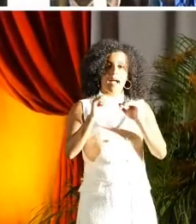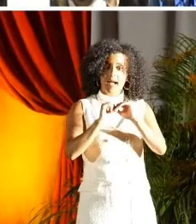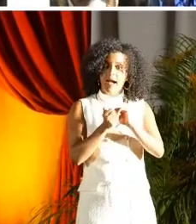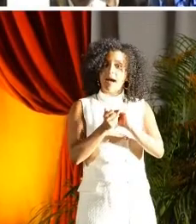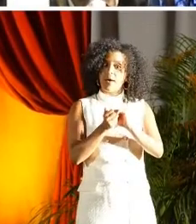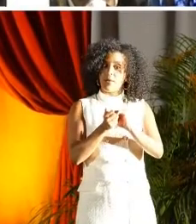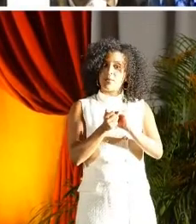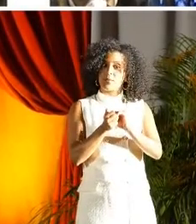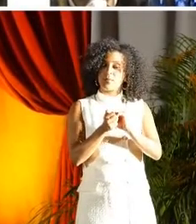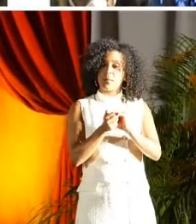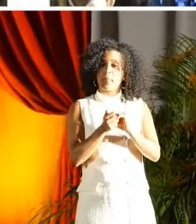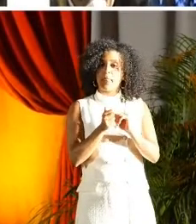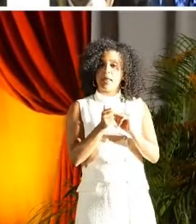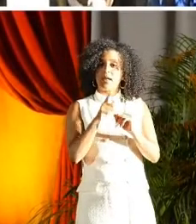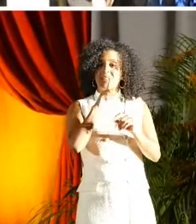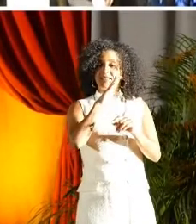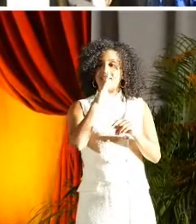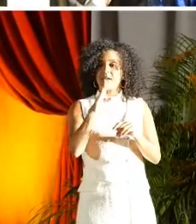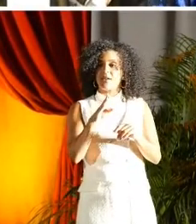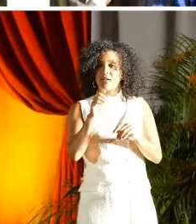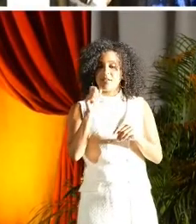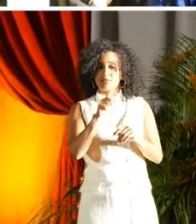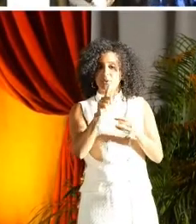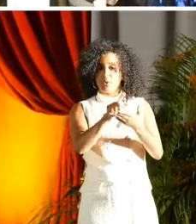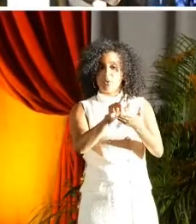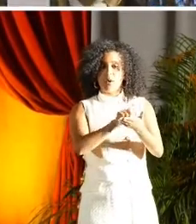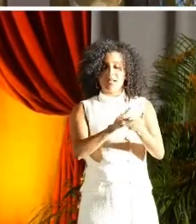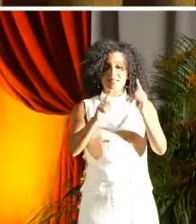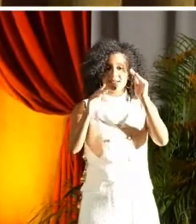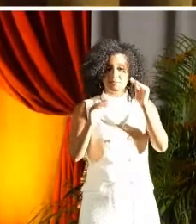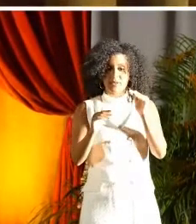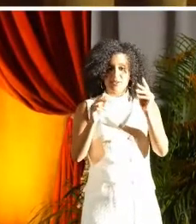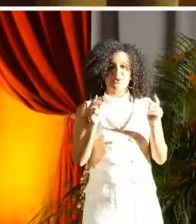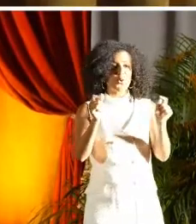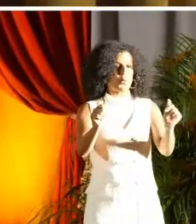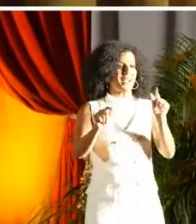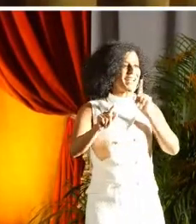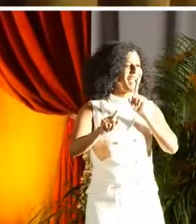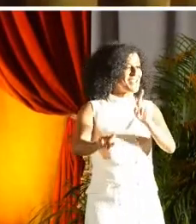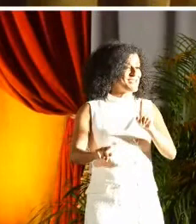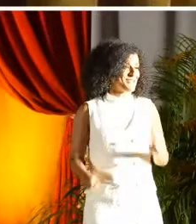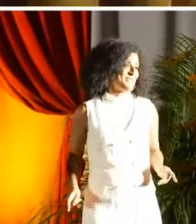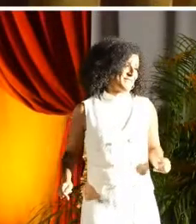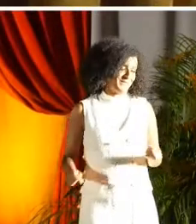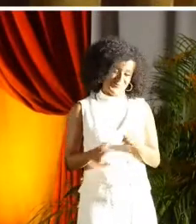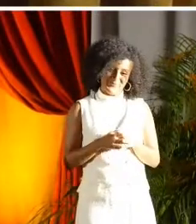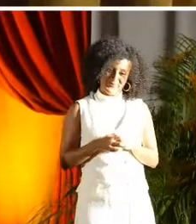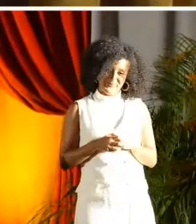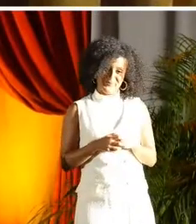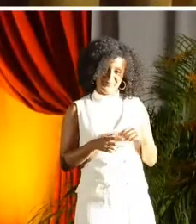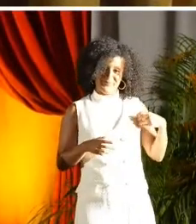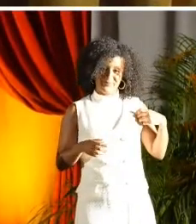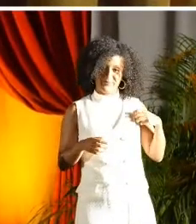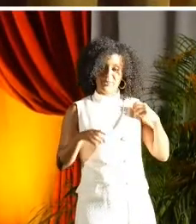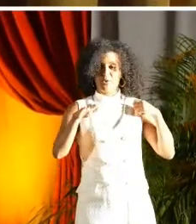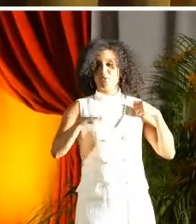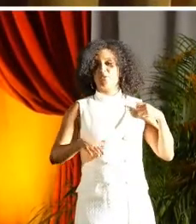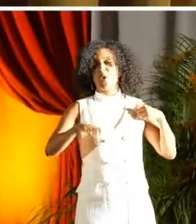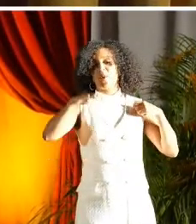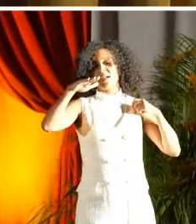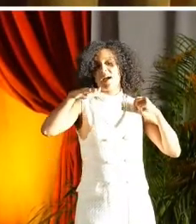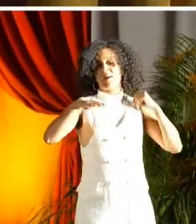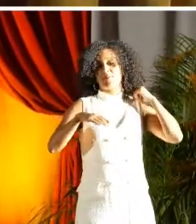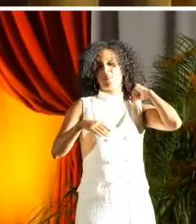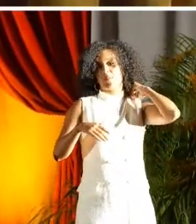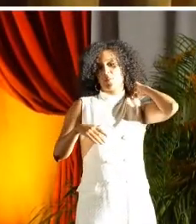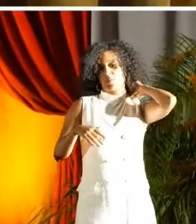I'll never ask a lawyer a question and expect a quick answer, okay? All right. Growing up,